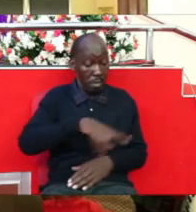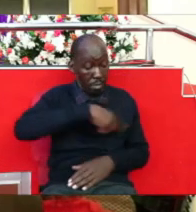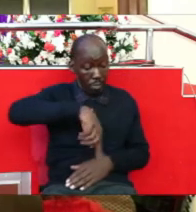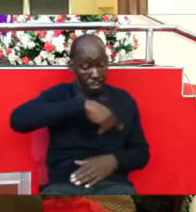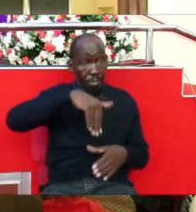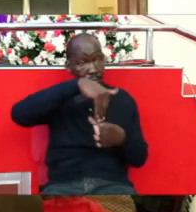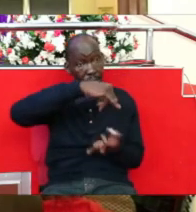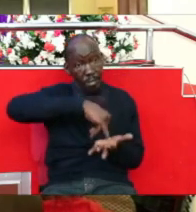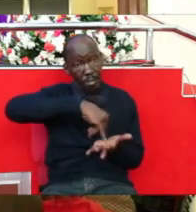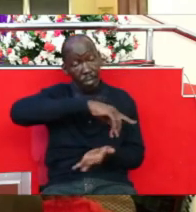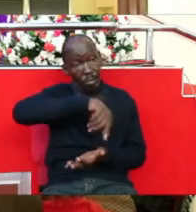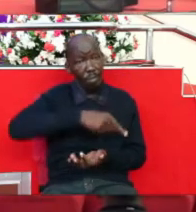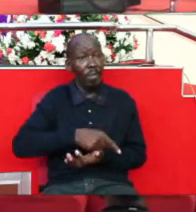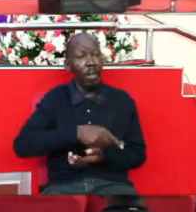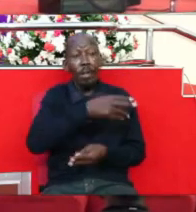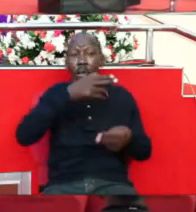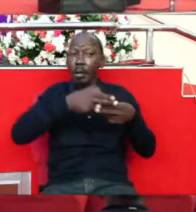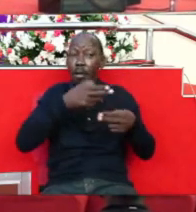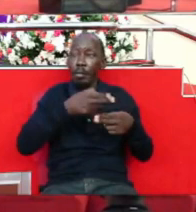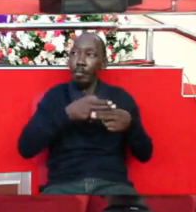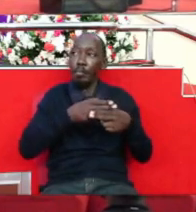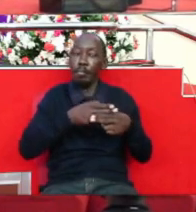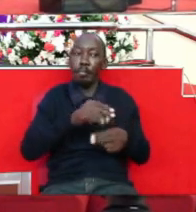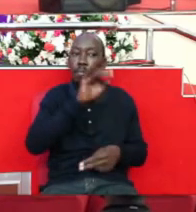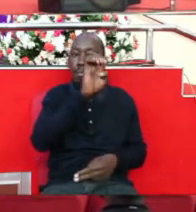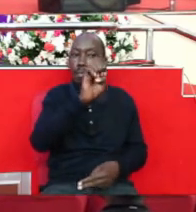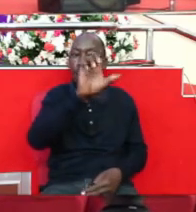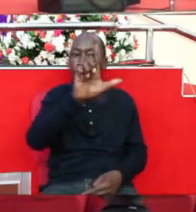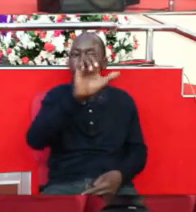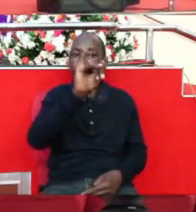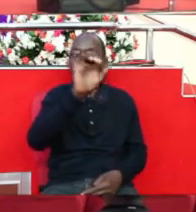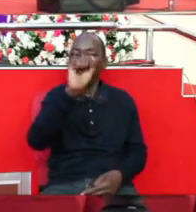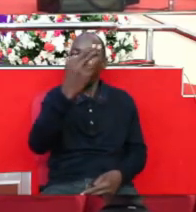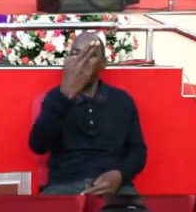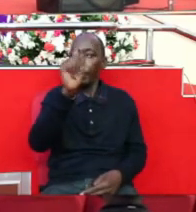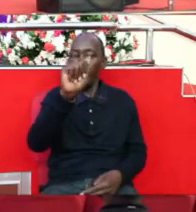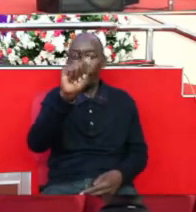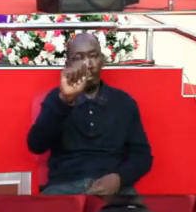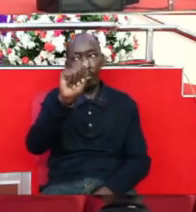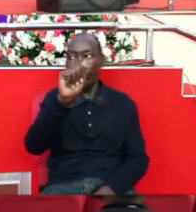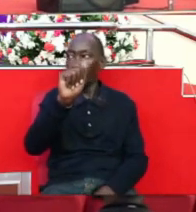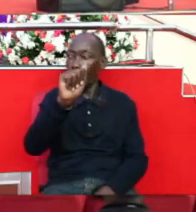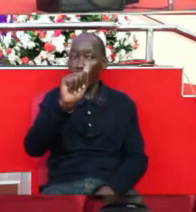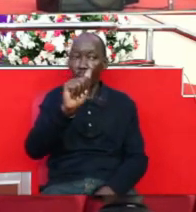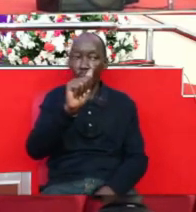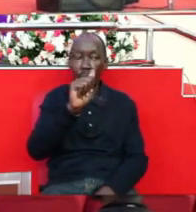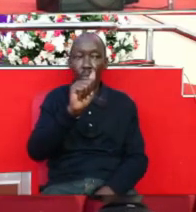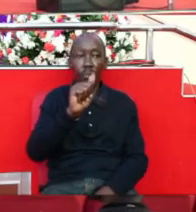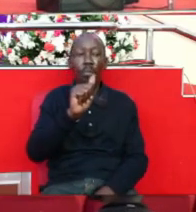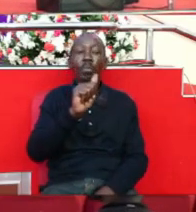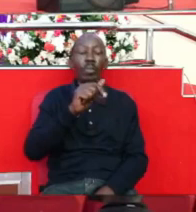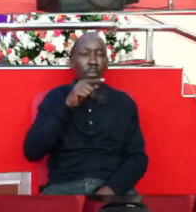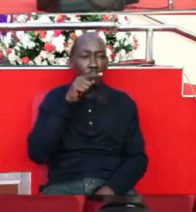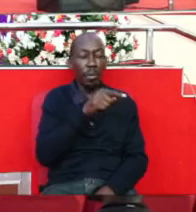Miongoni mwetu. And his name is Elisha. Jina lake ni Elisha. Who poured water in the